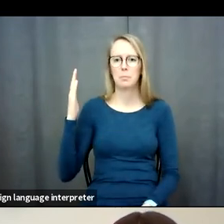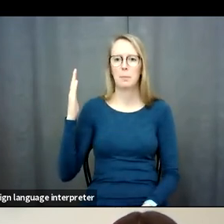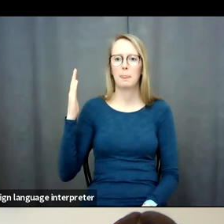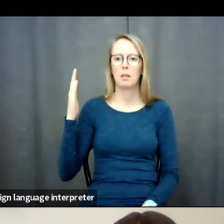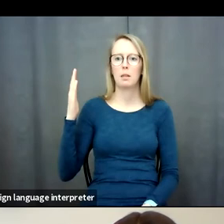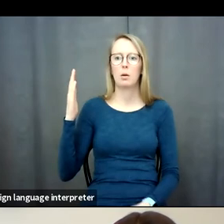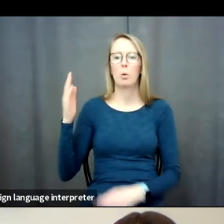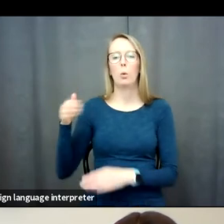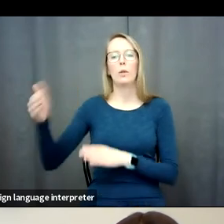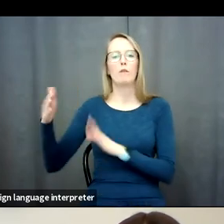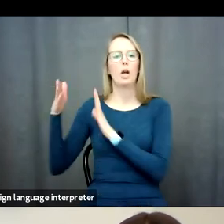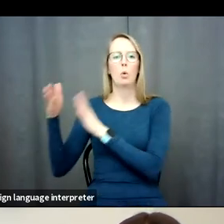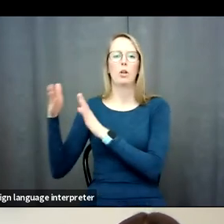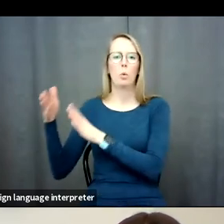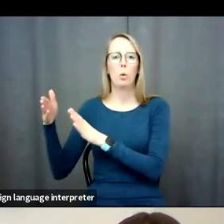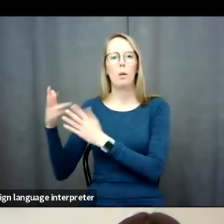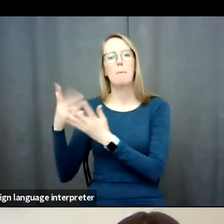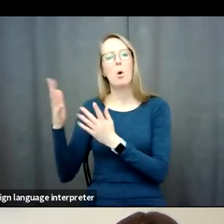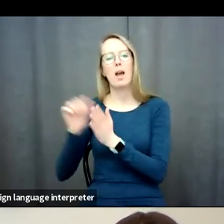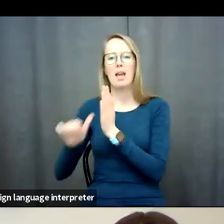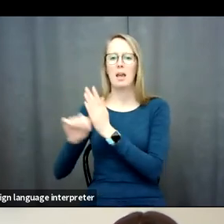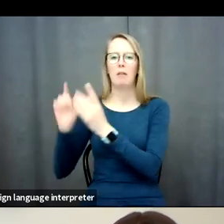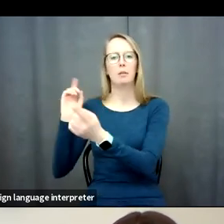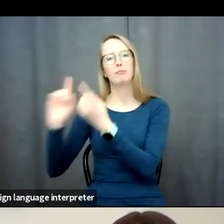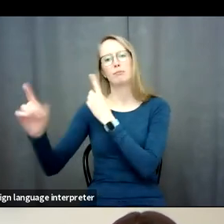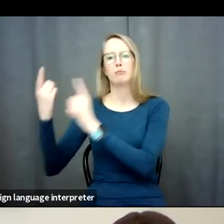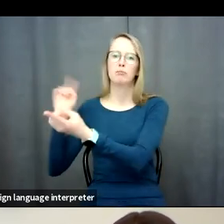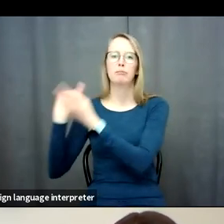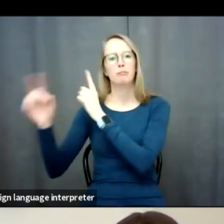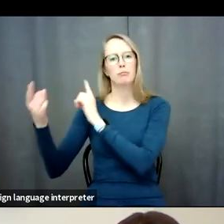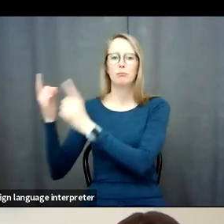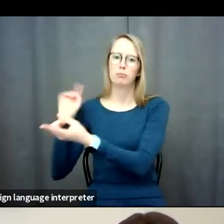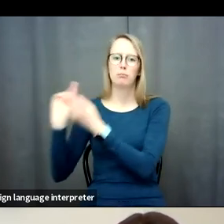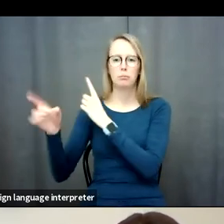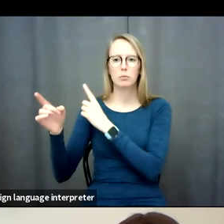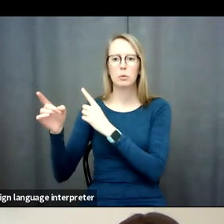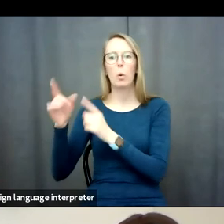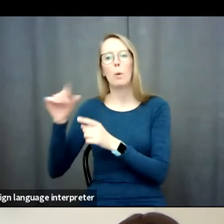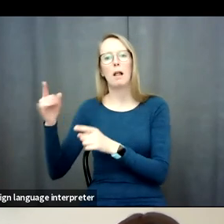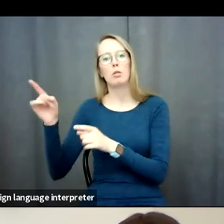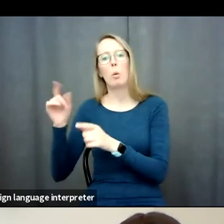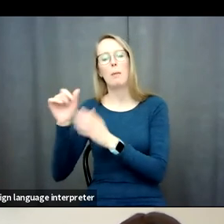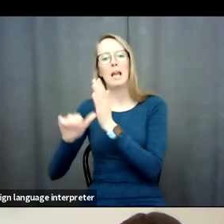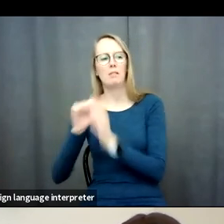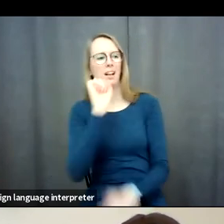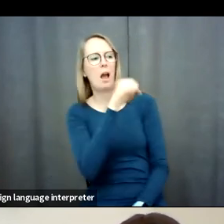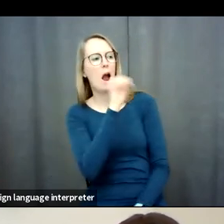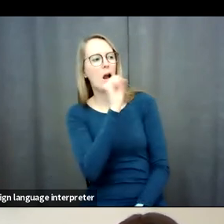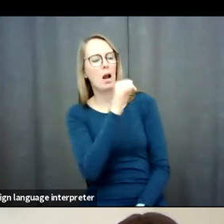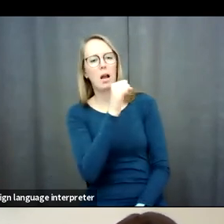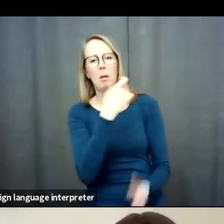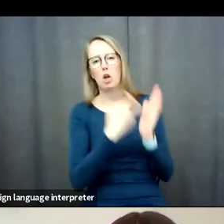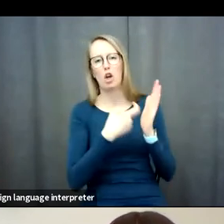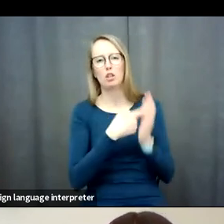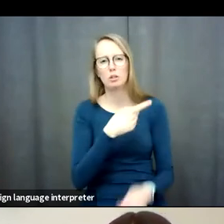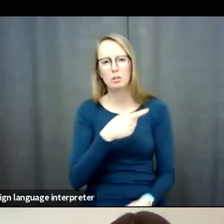facing a corridor where a lot of students walking and talking and sometimes knocking at the glass